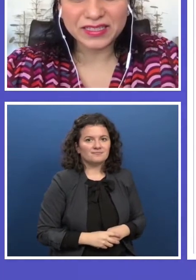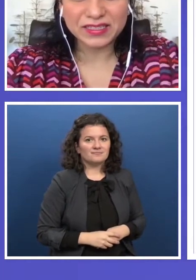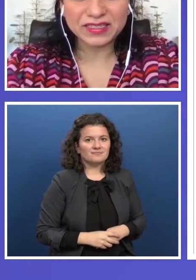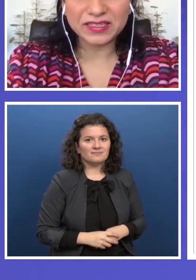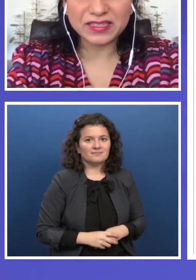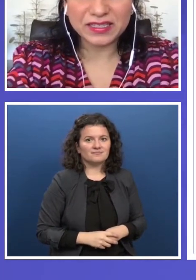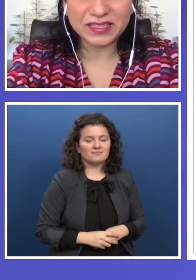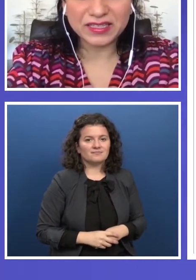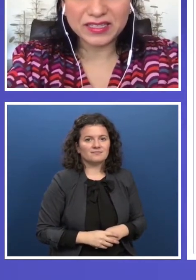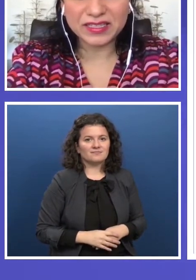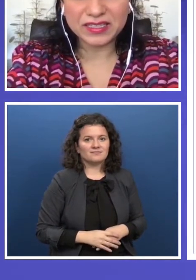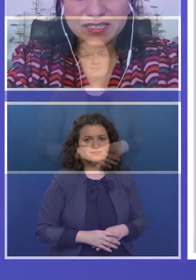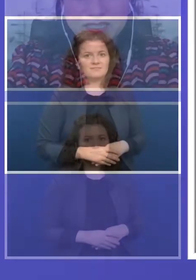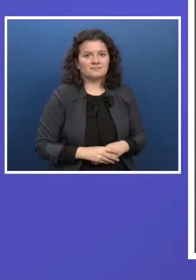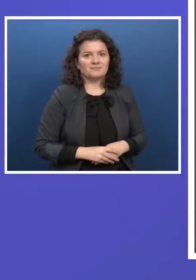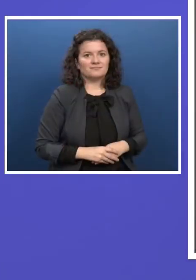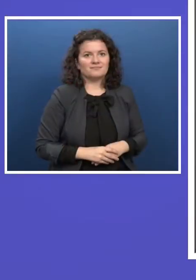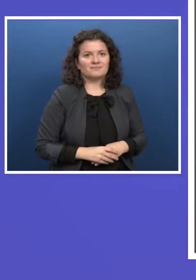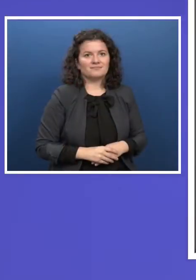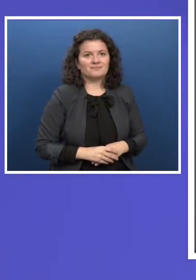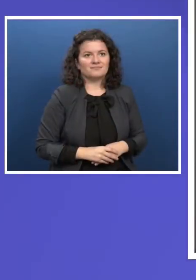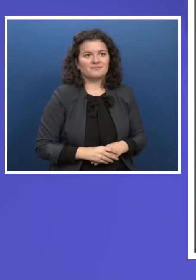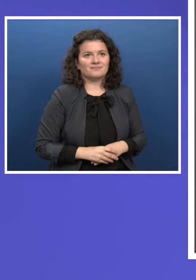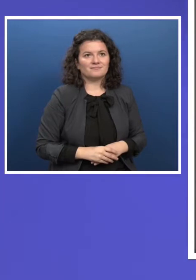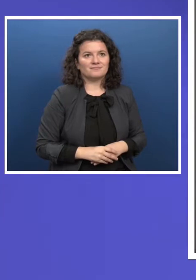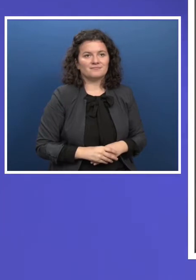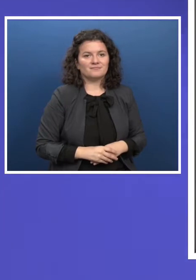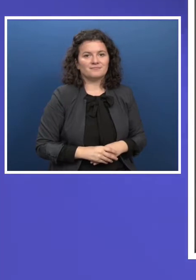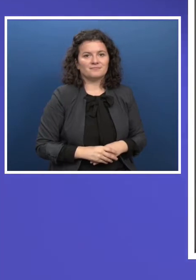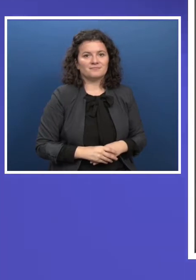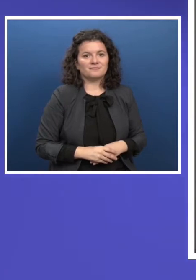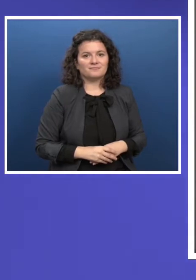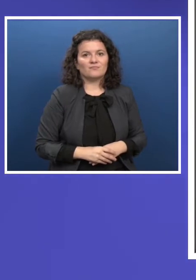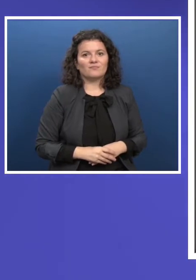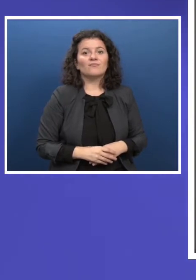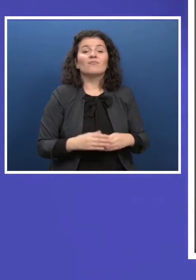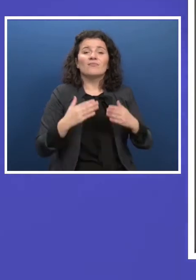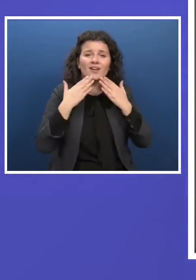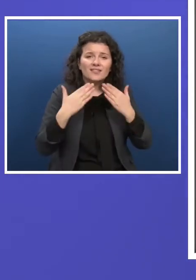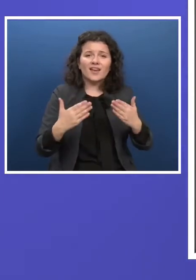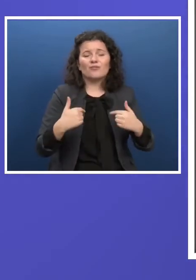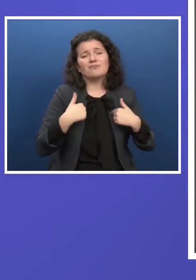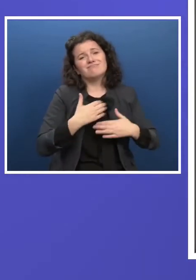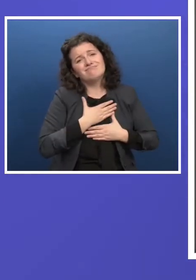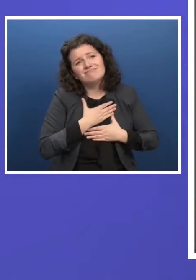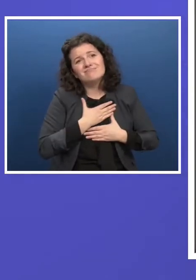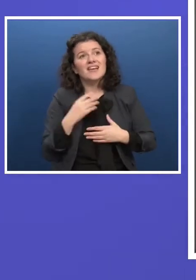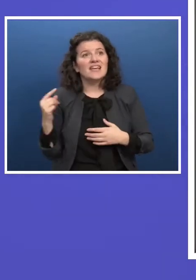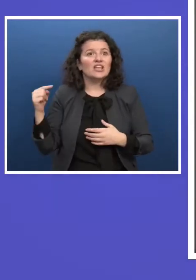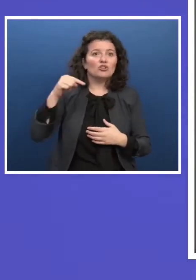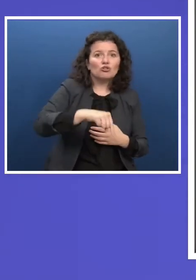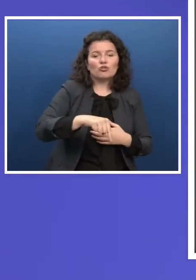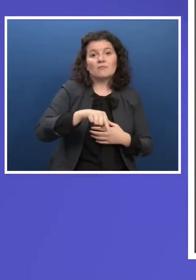I'm so happy to be here now. And these are really important discussions that